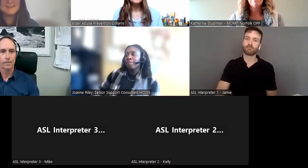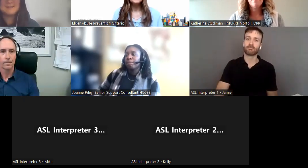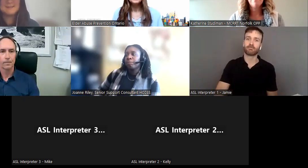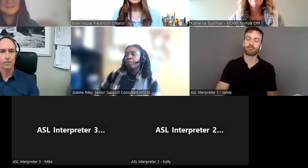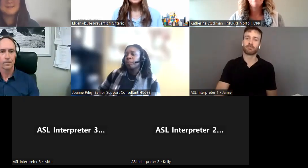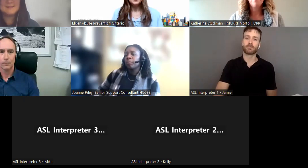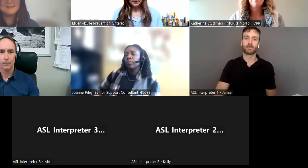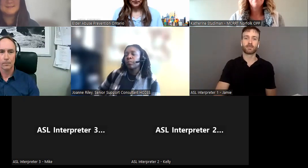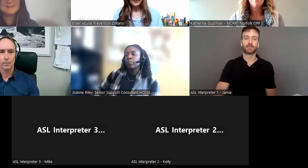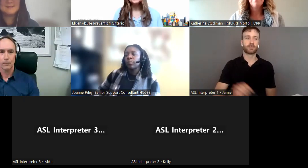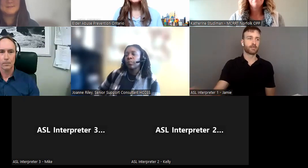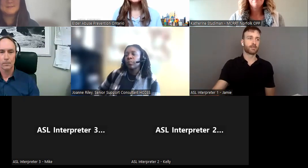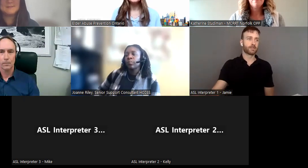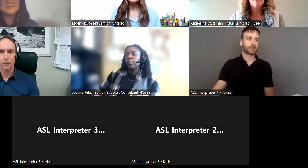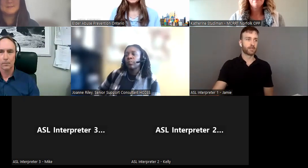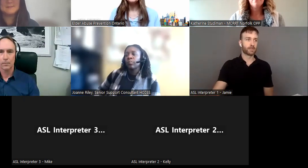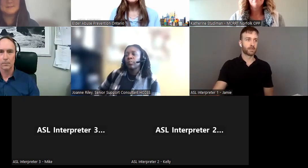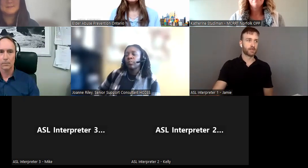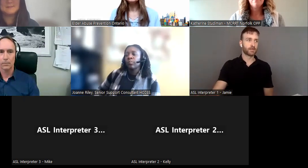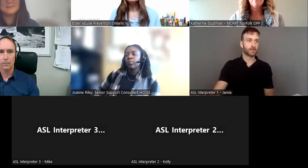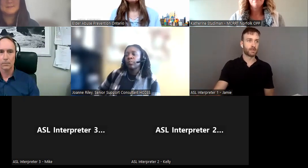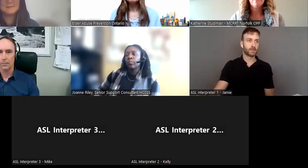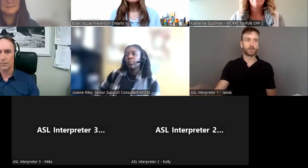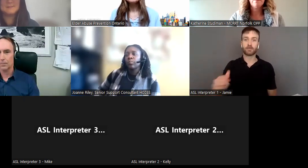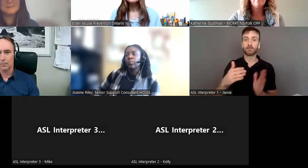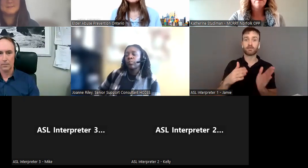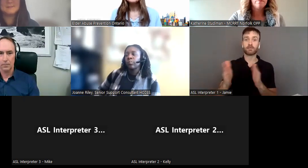Great, thank you. Next, we'll just go maybe to Katherine.